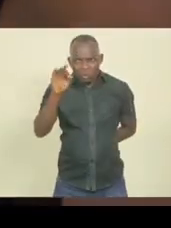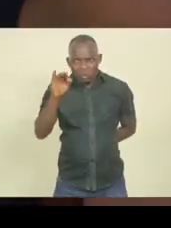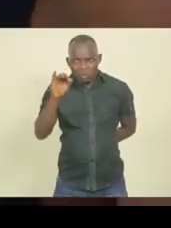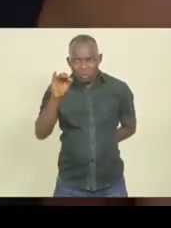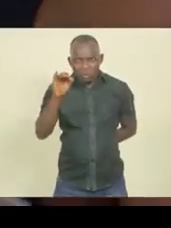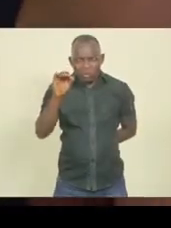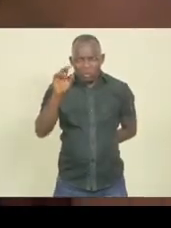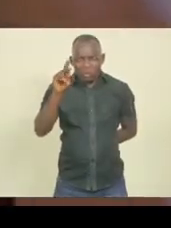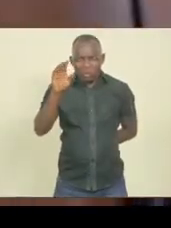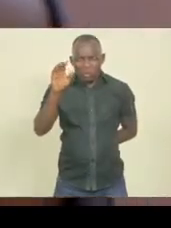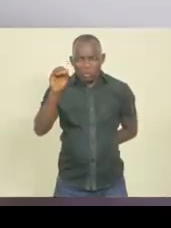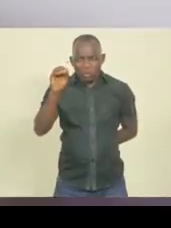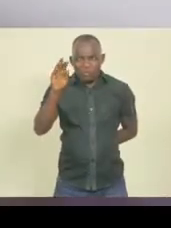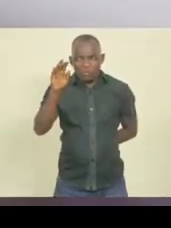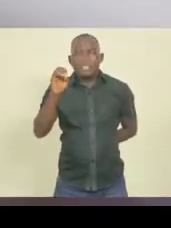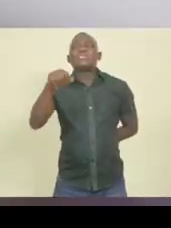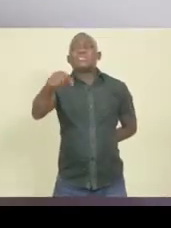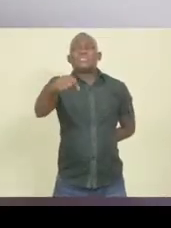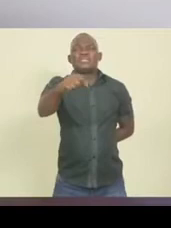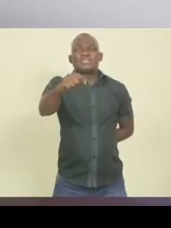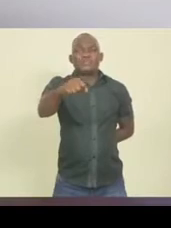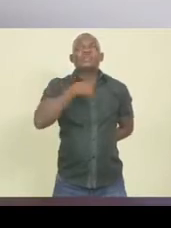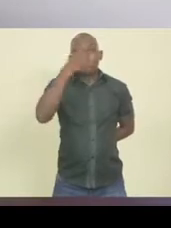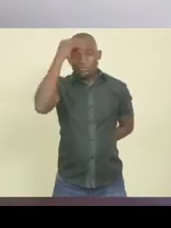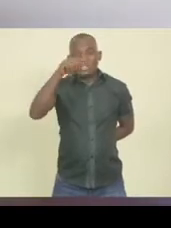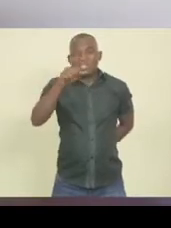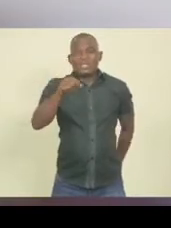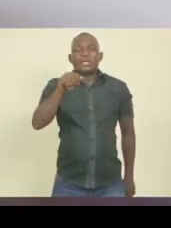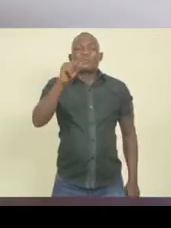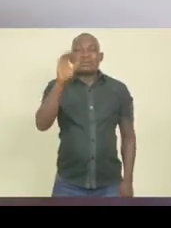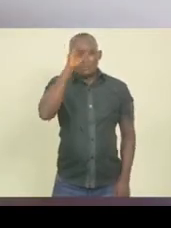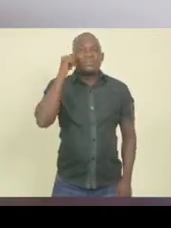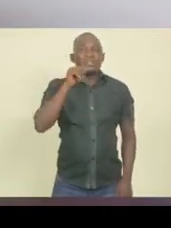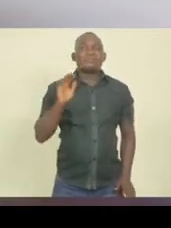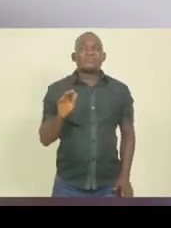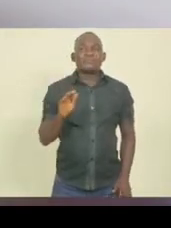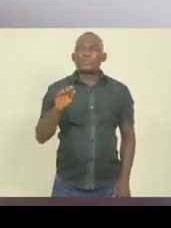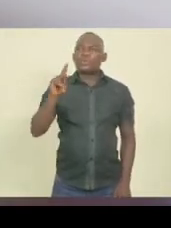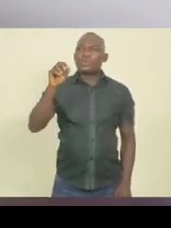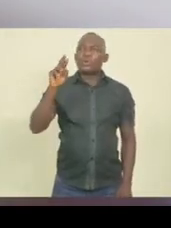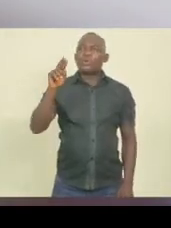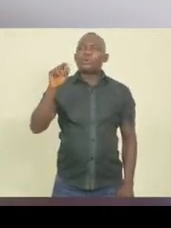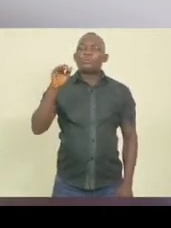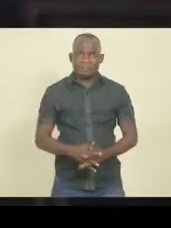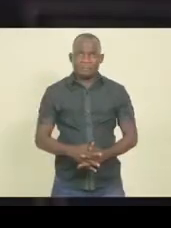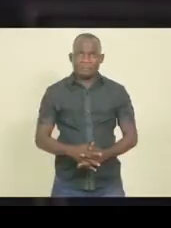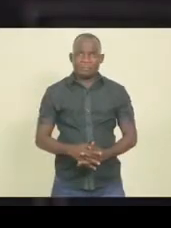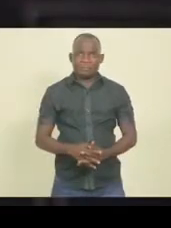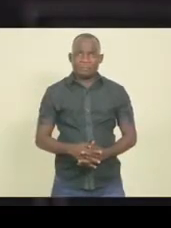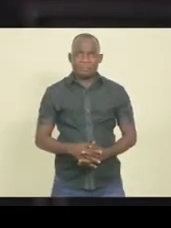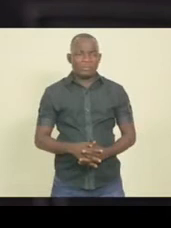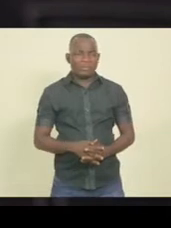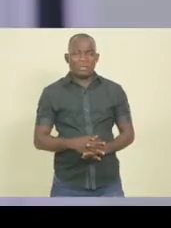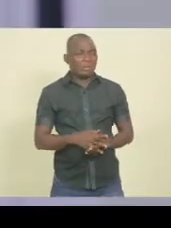Coco Kofi, yeah, I'm sure. It's Coco Kofi. I think we need to look for her. Coco Kofi. Maybe she could help us. How may I help